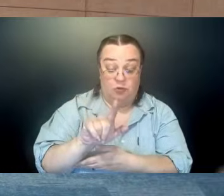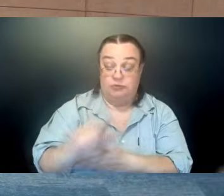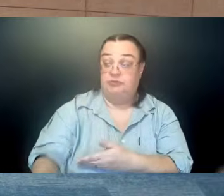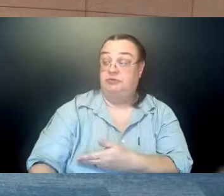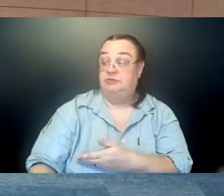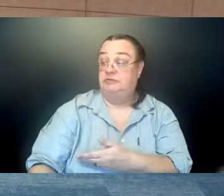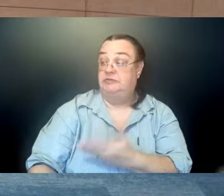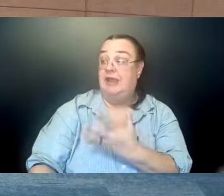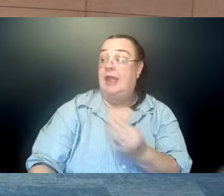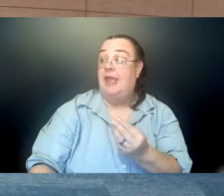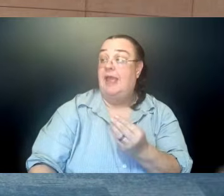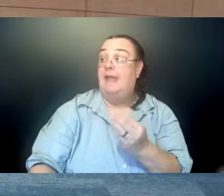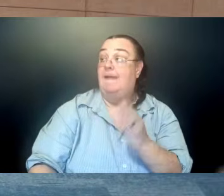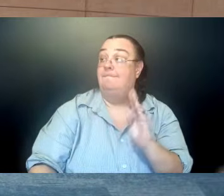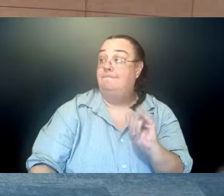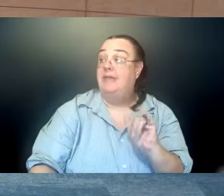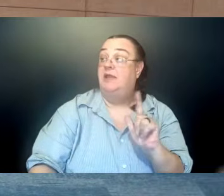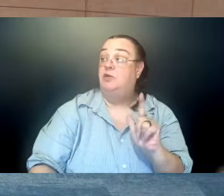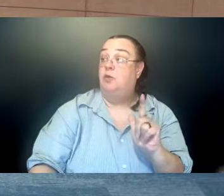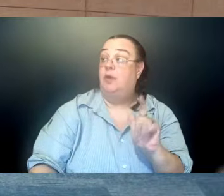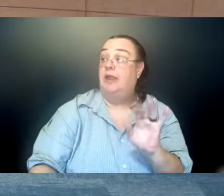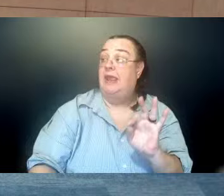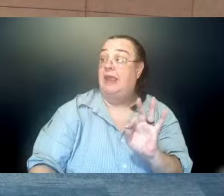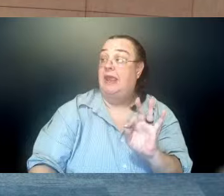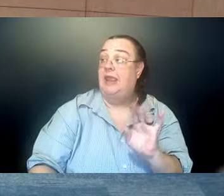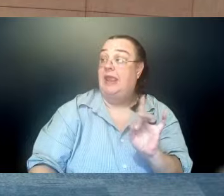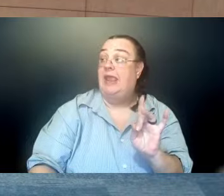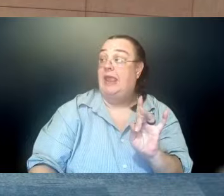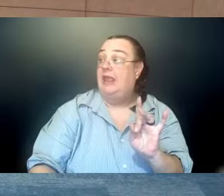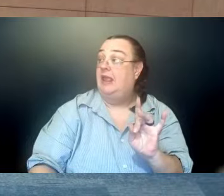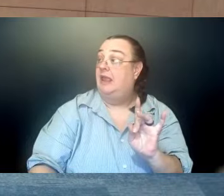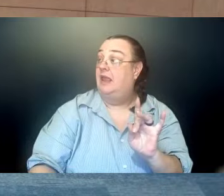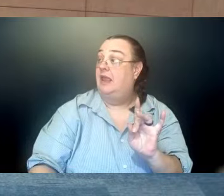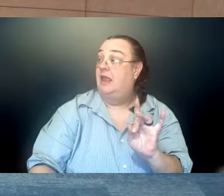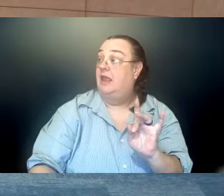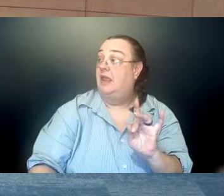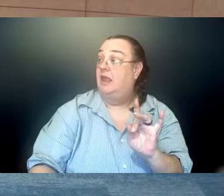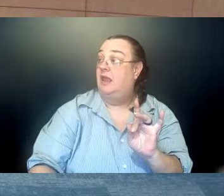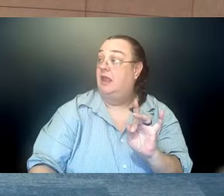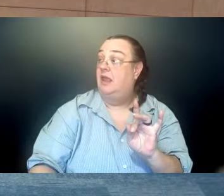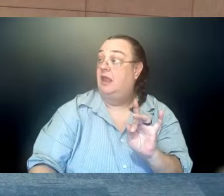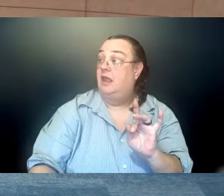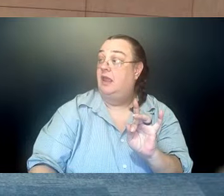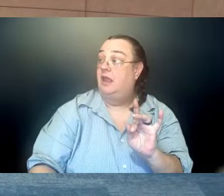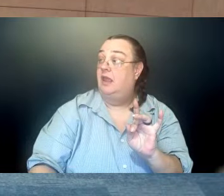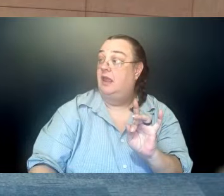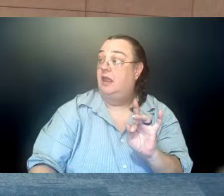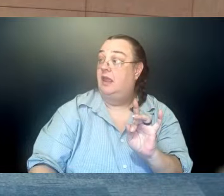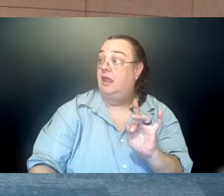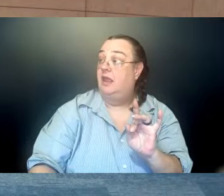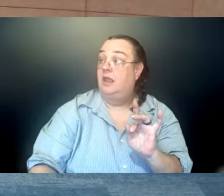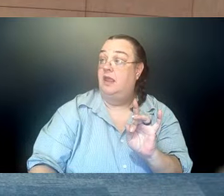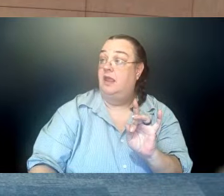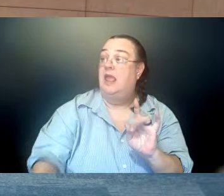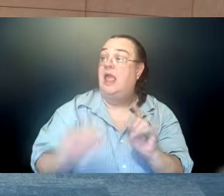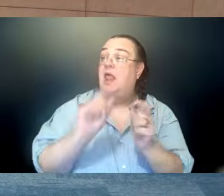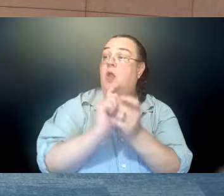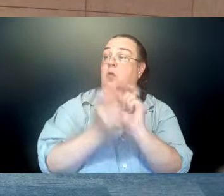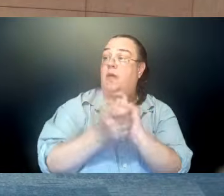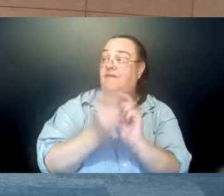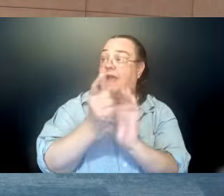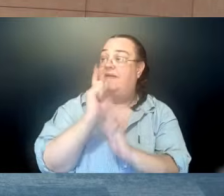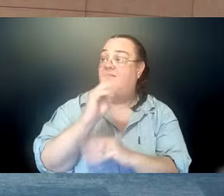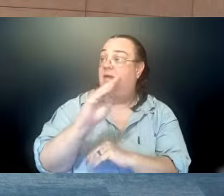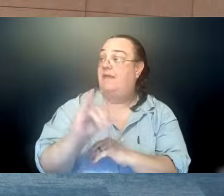and May 28th, and the revised minutes for May 14th that are not in the packet. They're